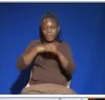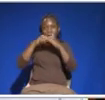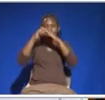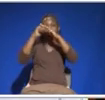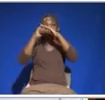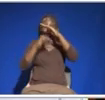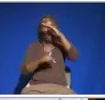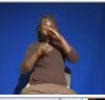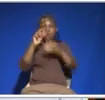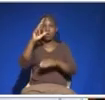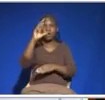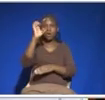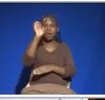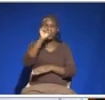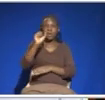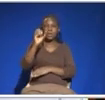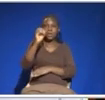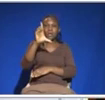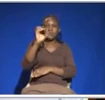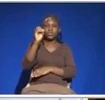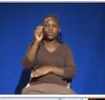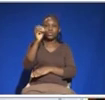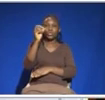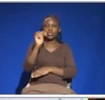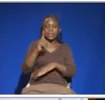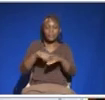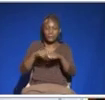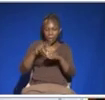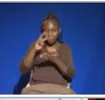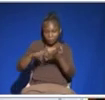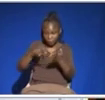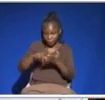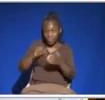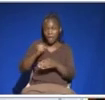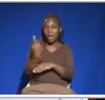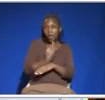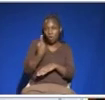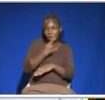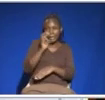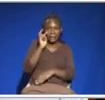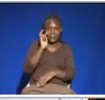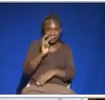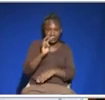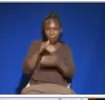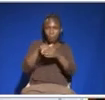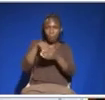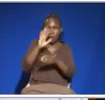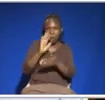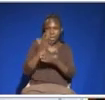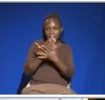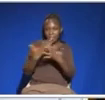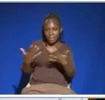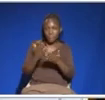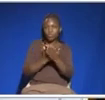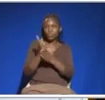resolution, and therefore, when we are studying this organism, we can only see more features by the